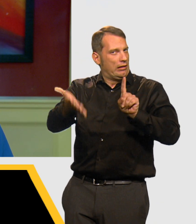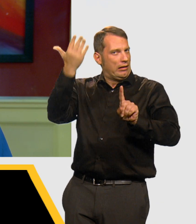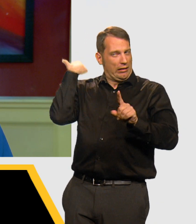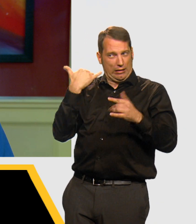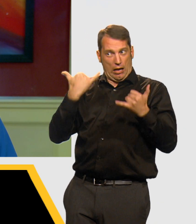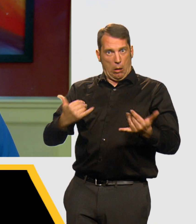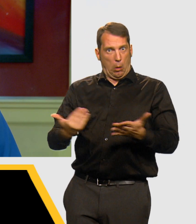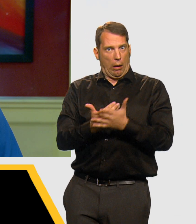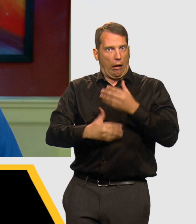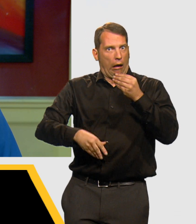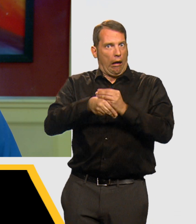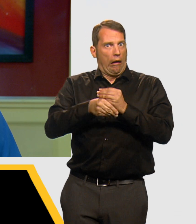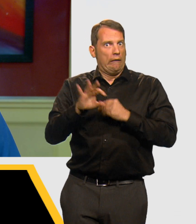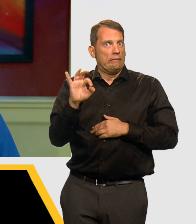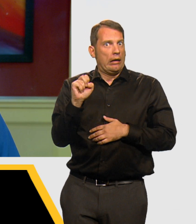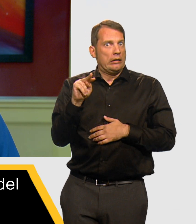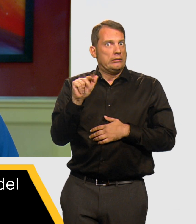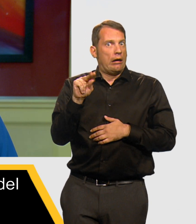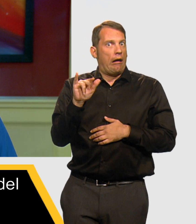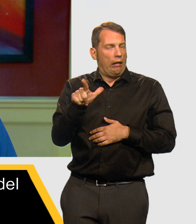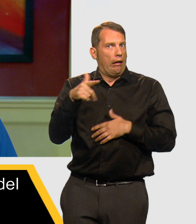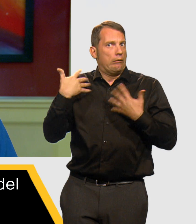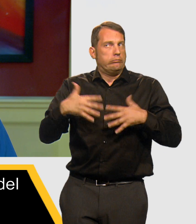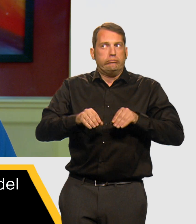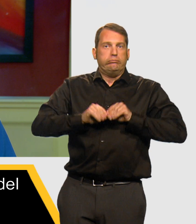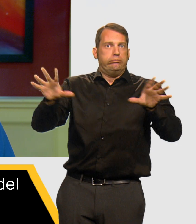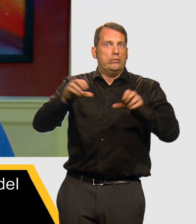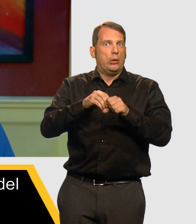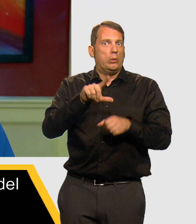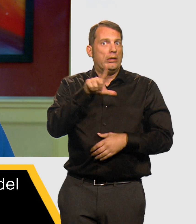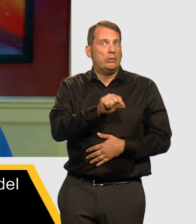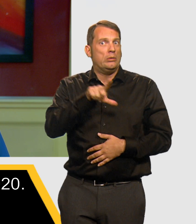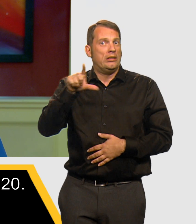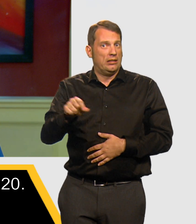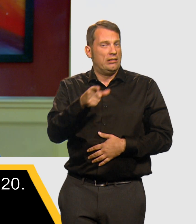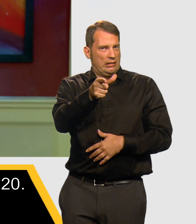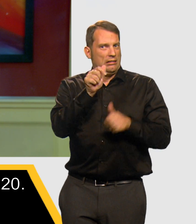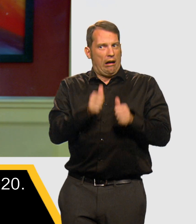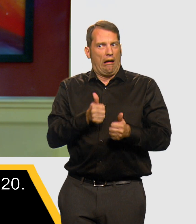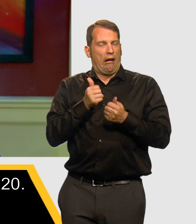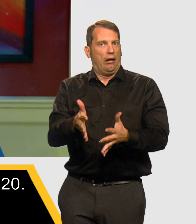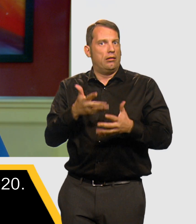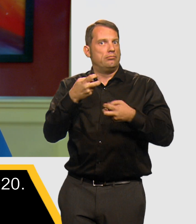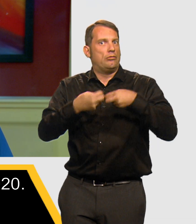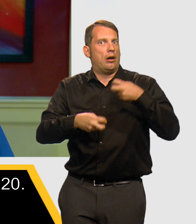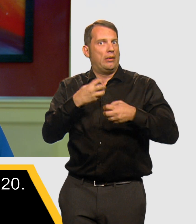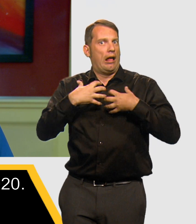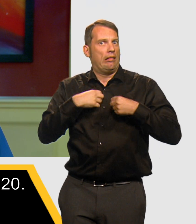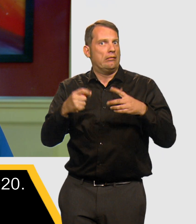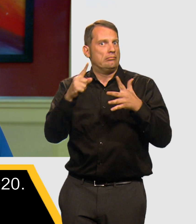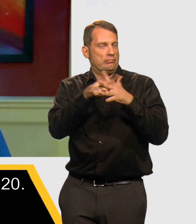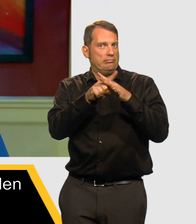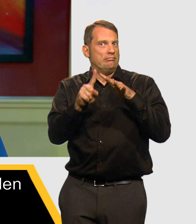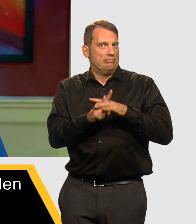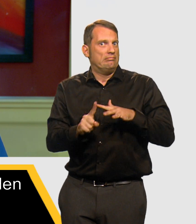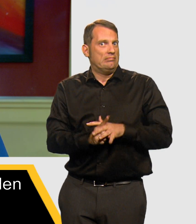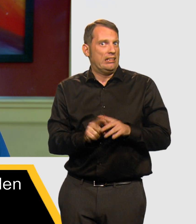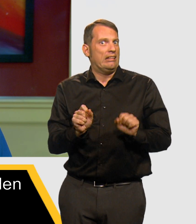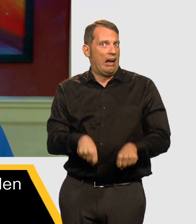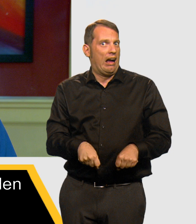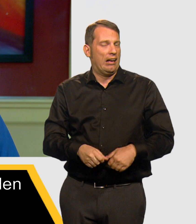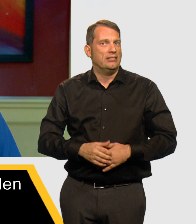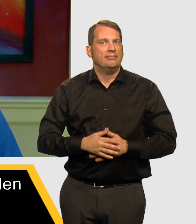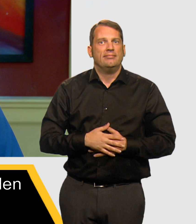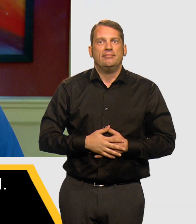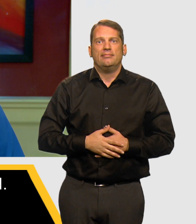but they worked on heroin 20 years ago, not the new fentanyl analogs that are so prevalent in 2020. These actions